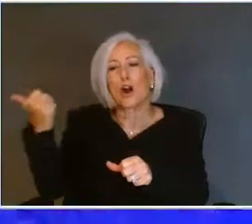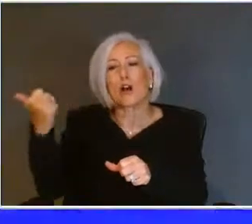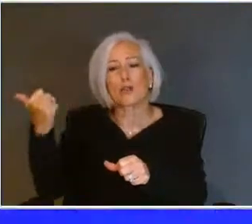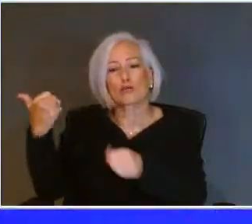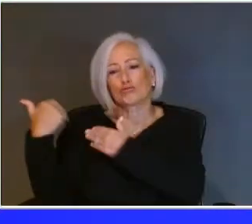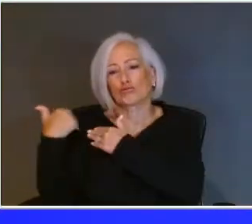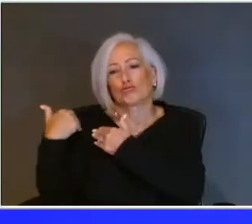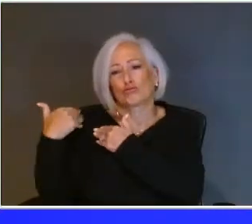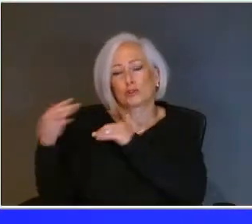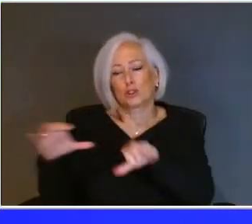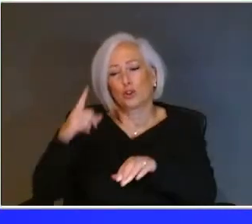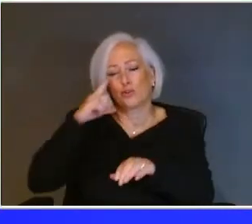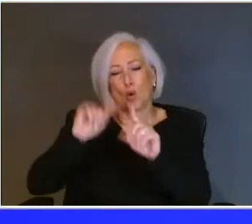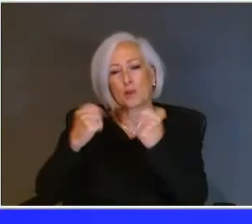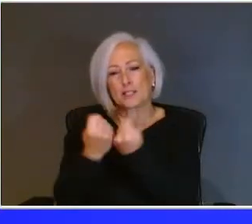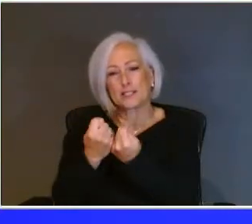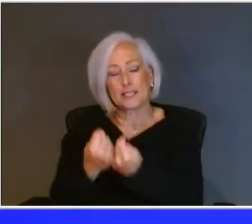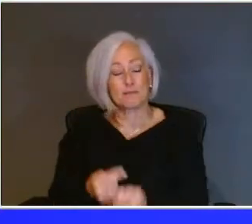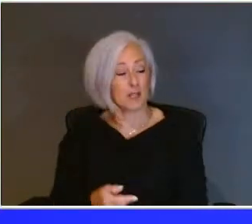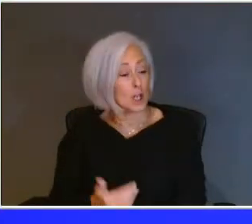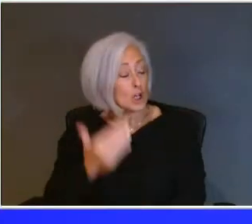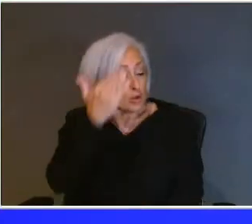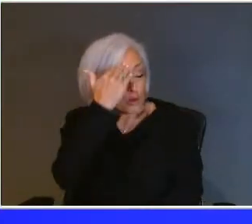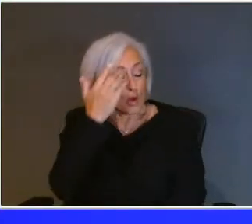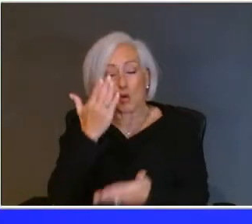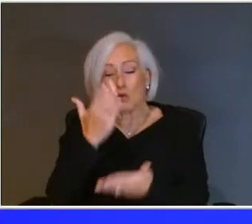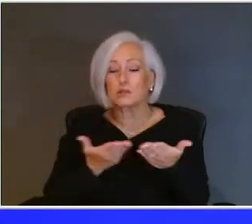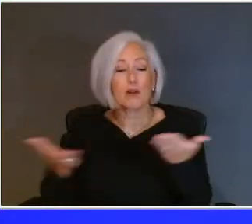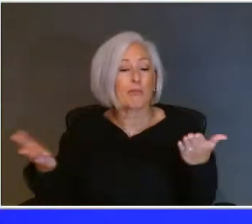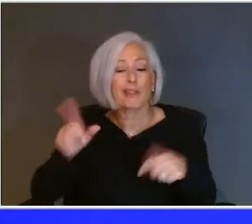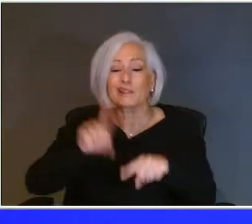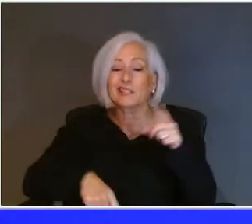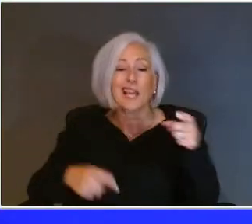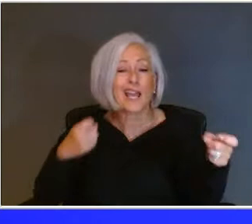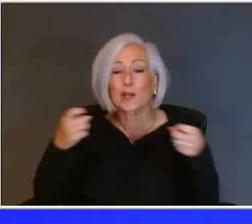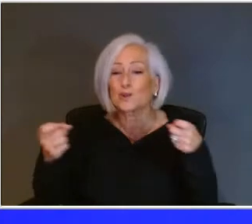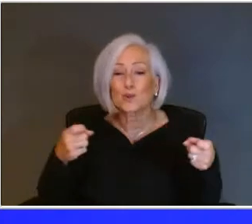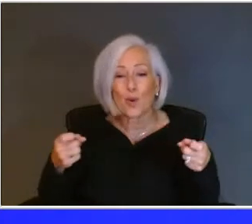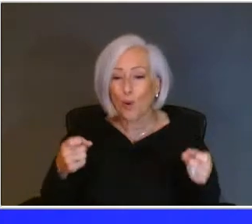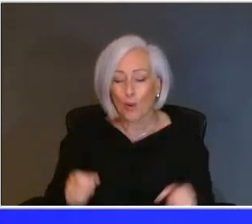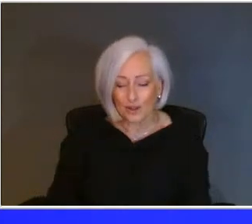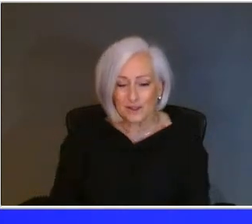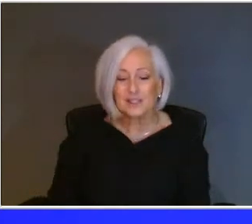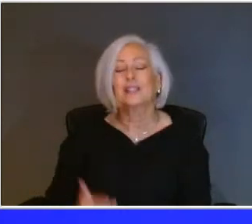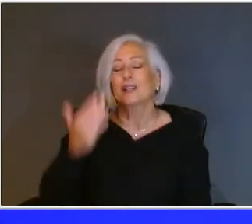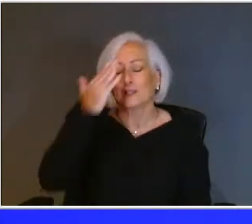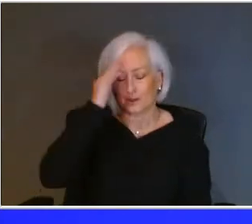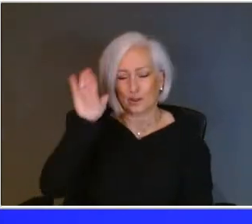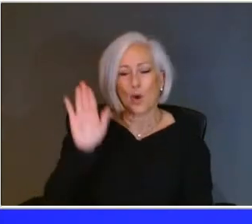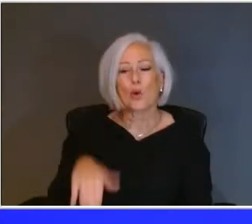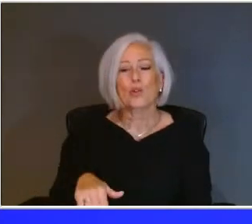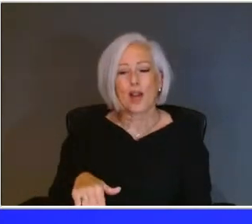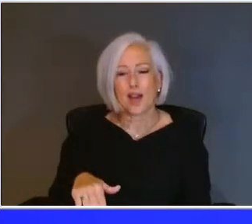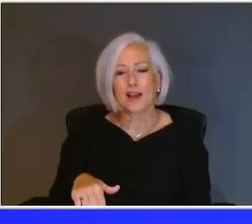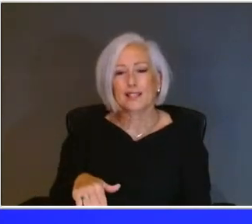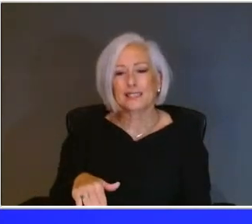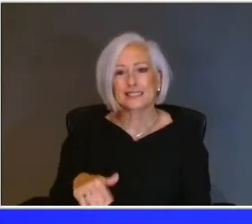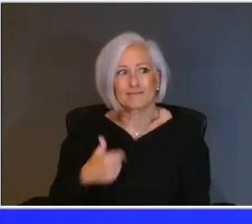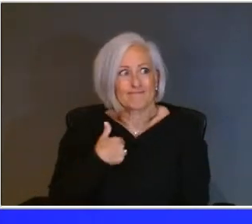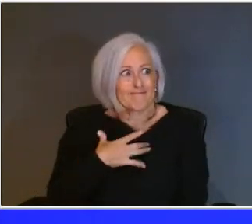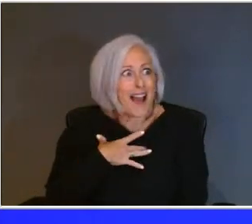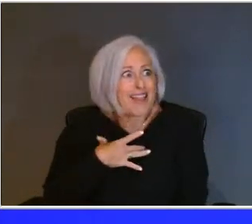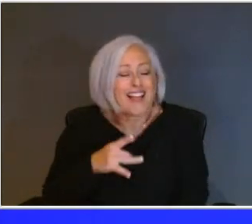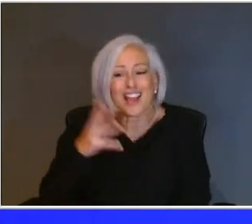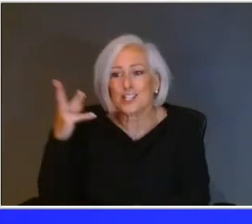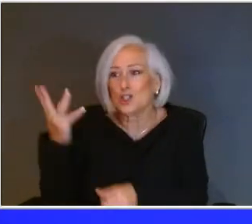like knowing that some things are out of our control, and just knowing like I like to win, I'm really competitive,